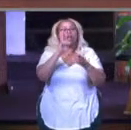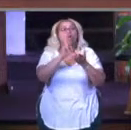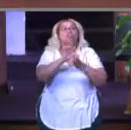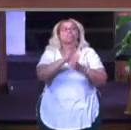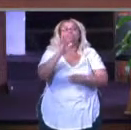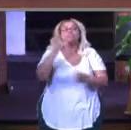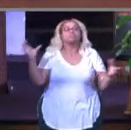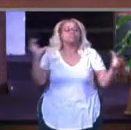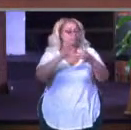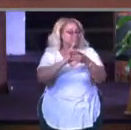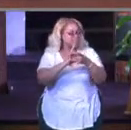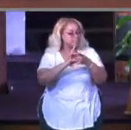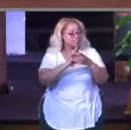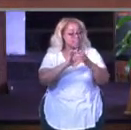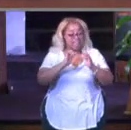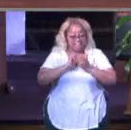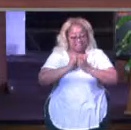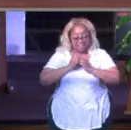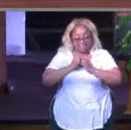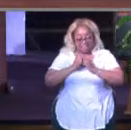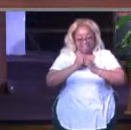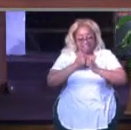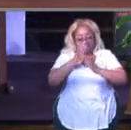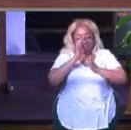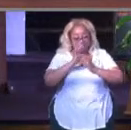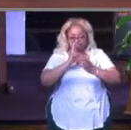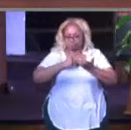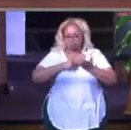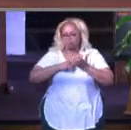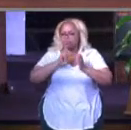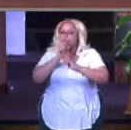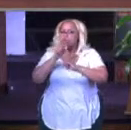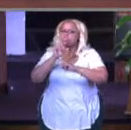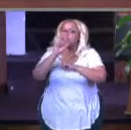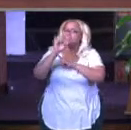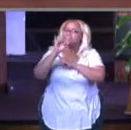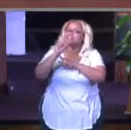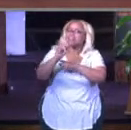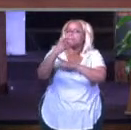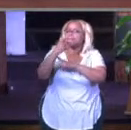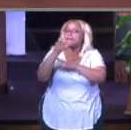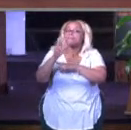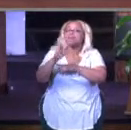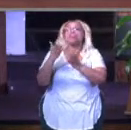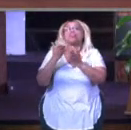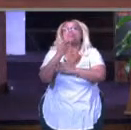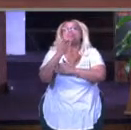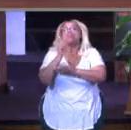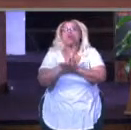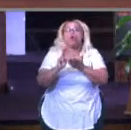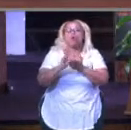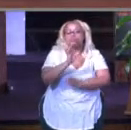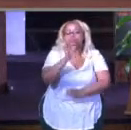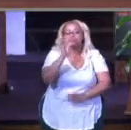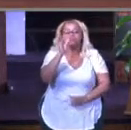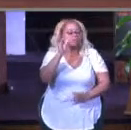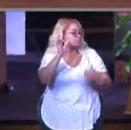connection. How is God talking to Simon Peter? Through the Holy